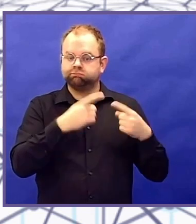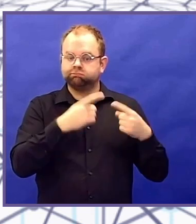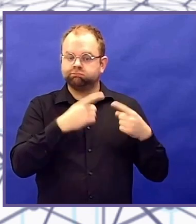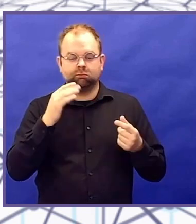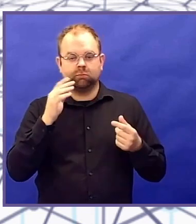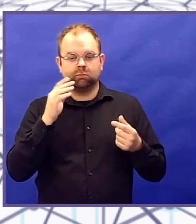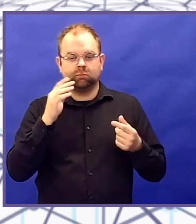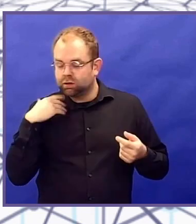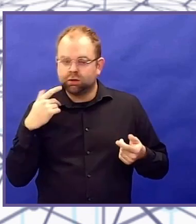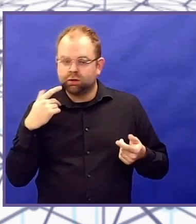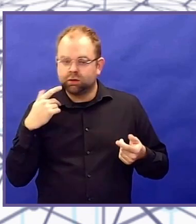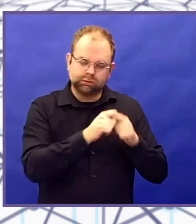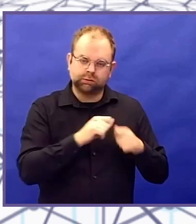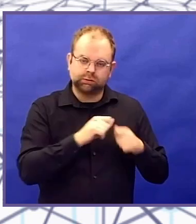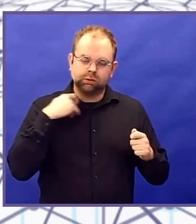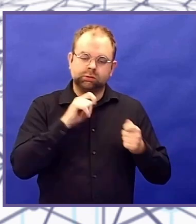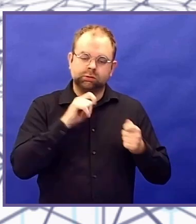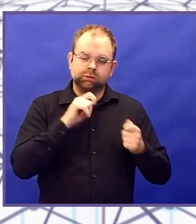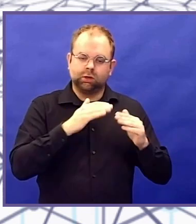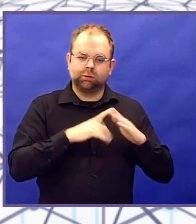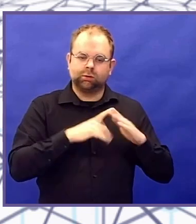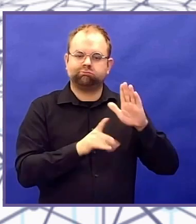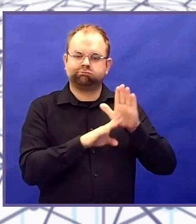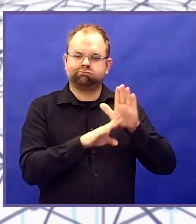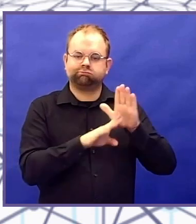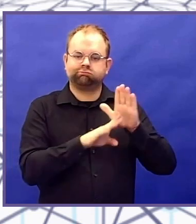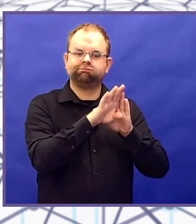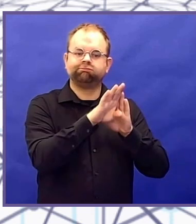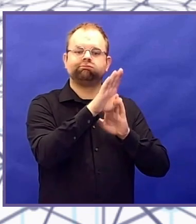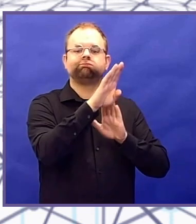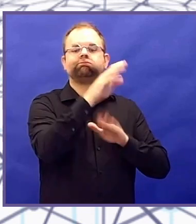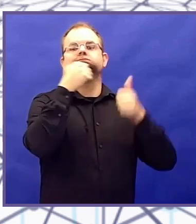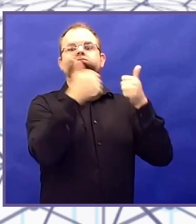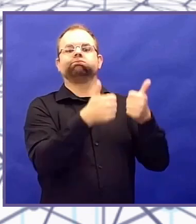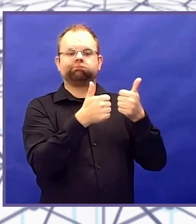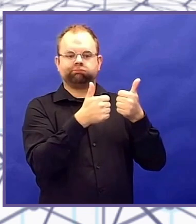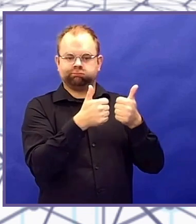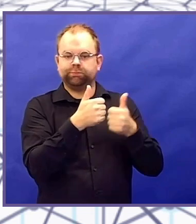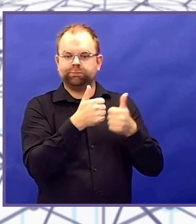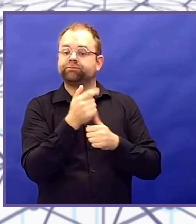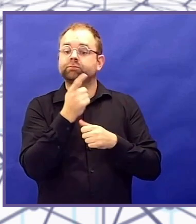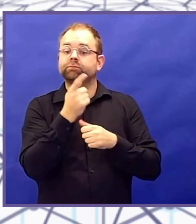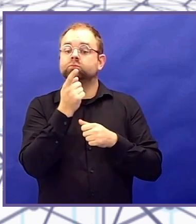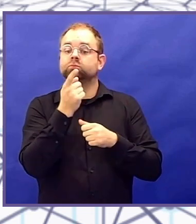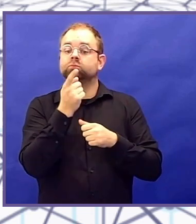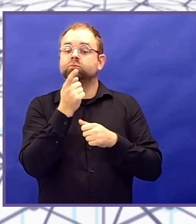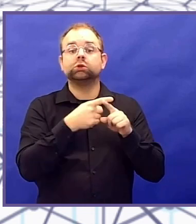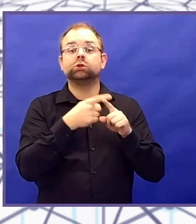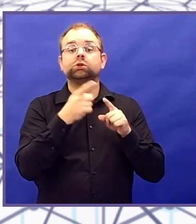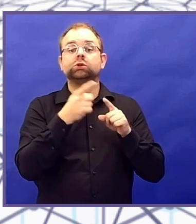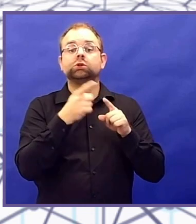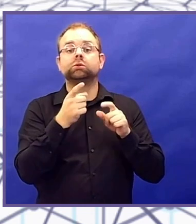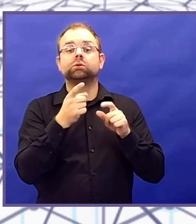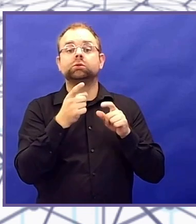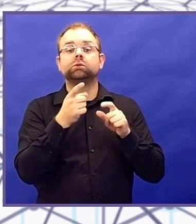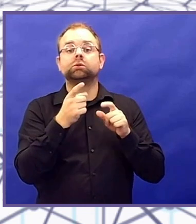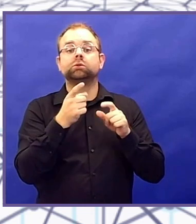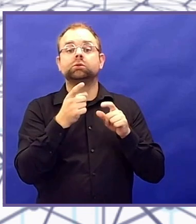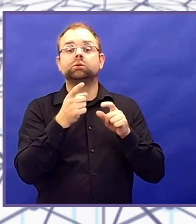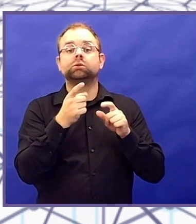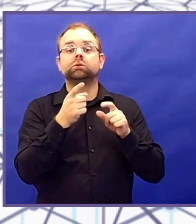you're doing it consistently and continuously, you're going to be ahead of everybody else in your industry all the